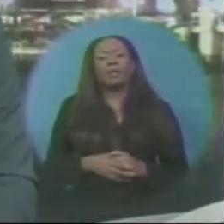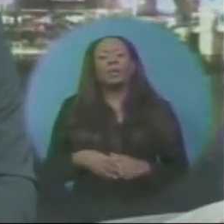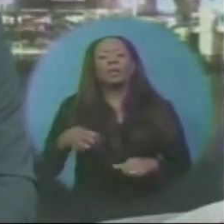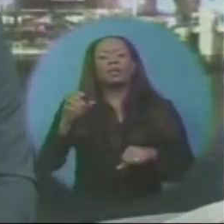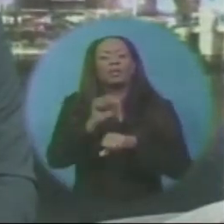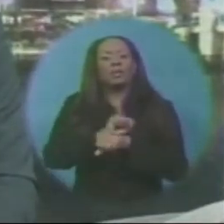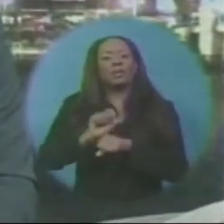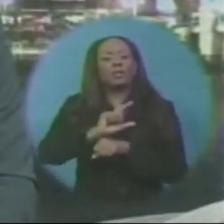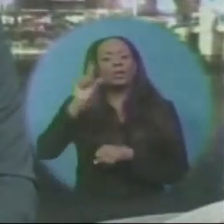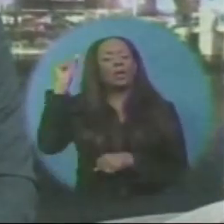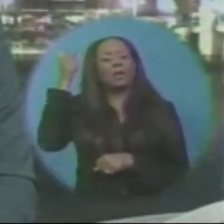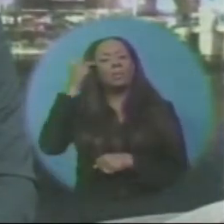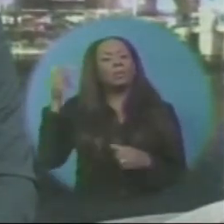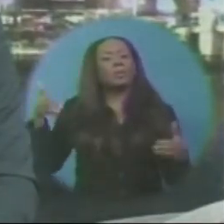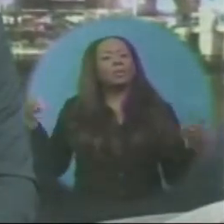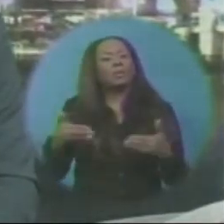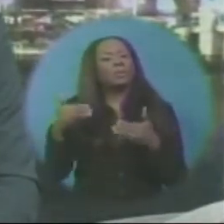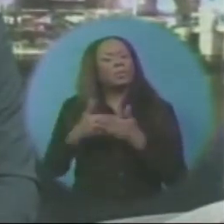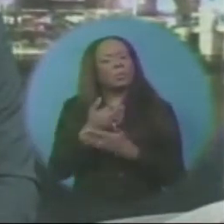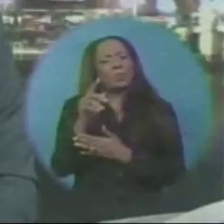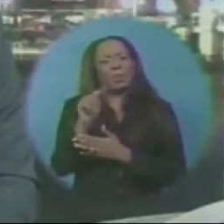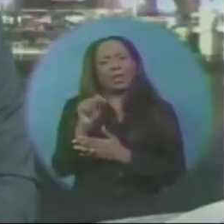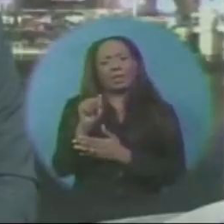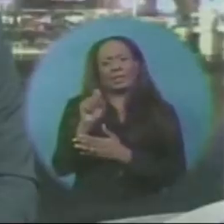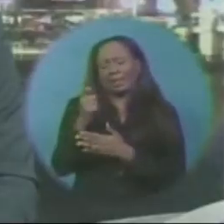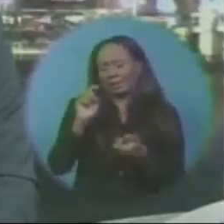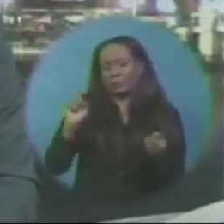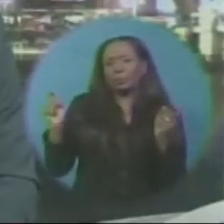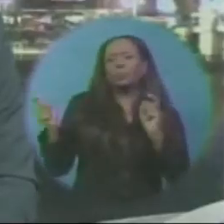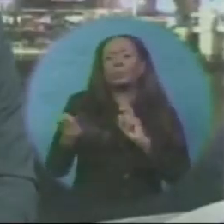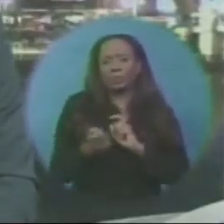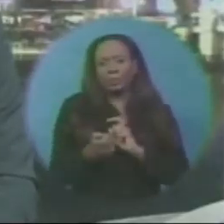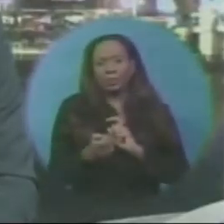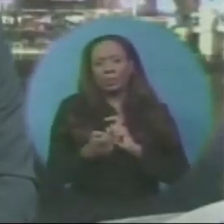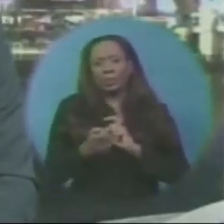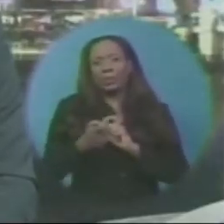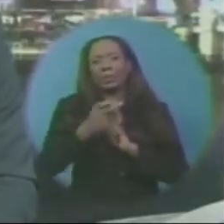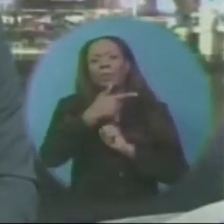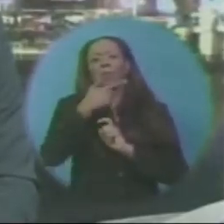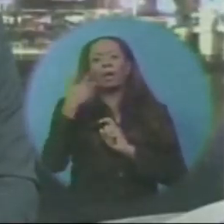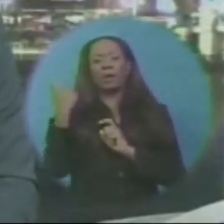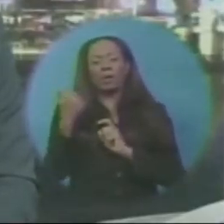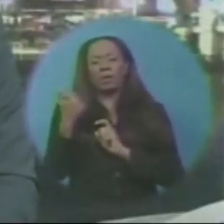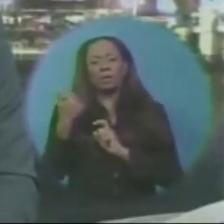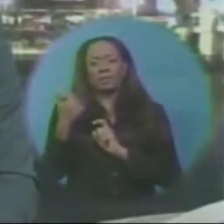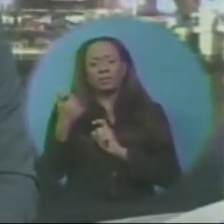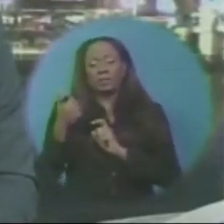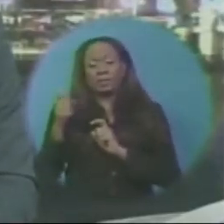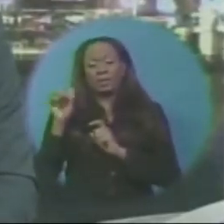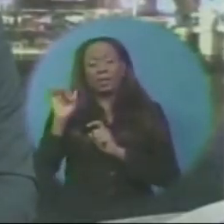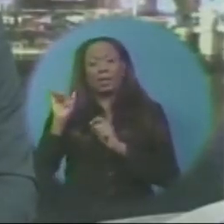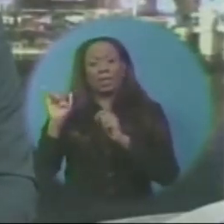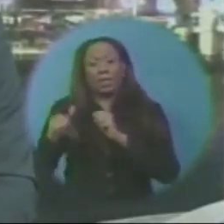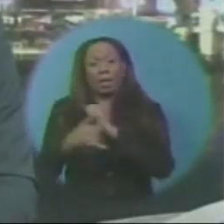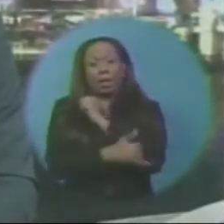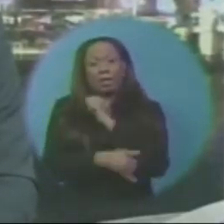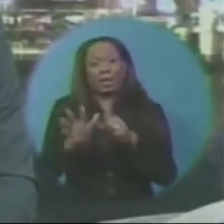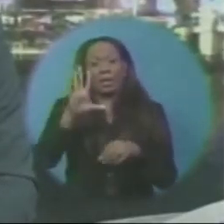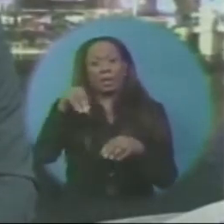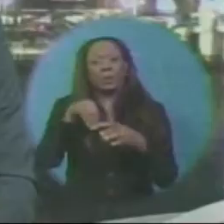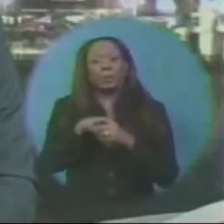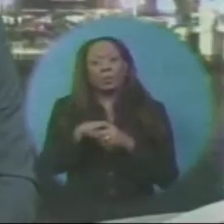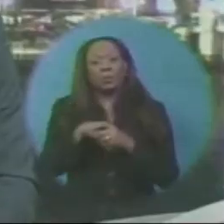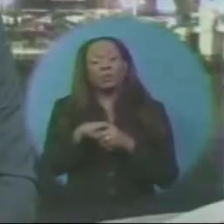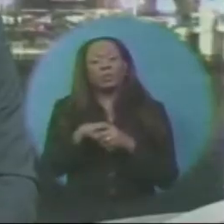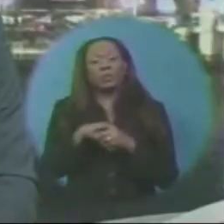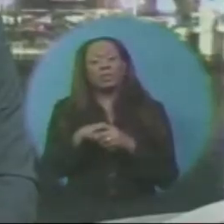is to introduce new tax reform measures after the island was included among 17 countries worldwide on a new global list of tax